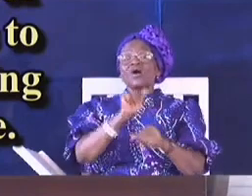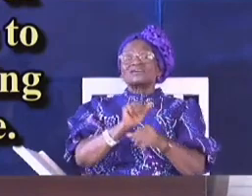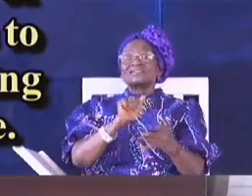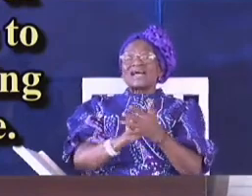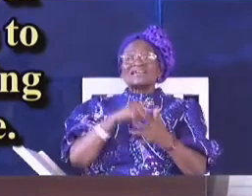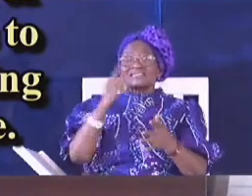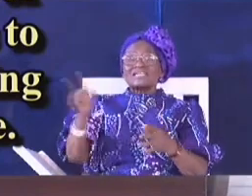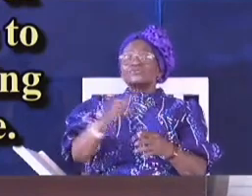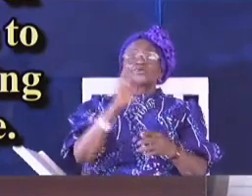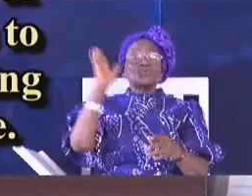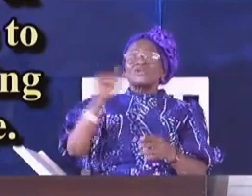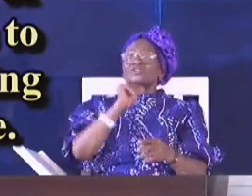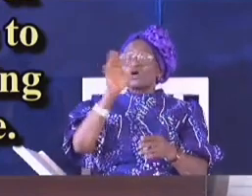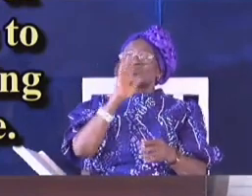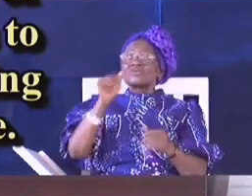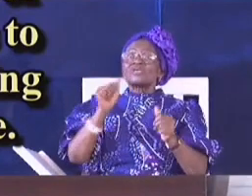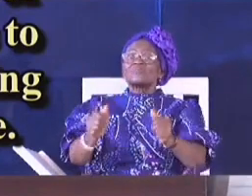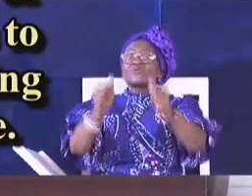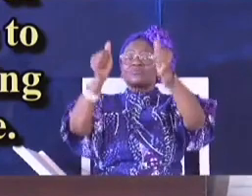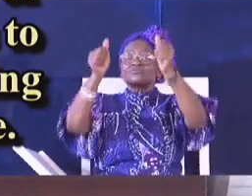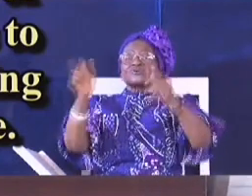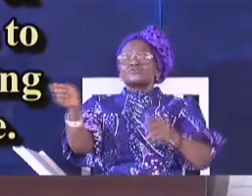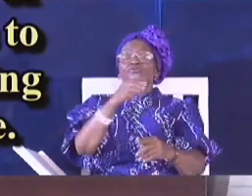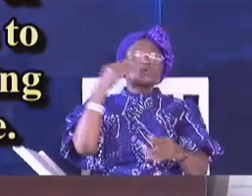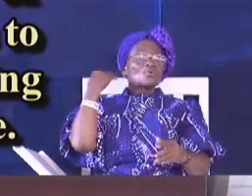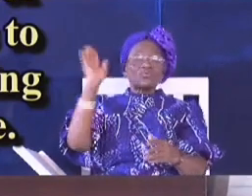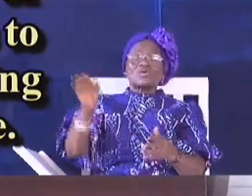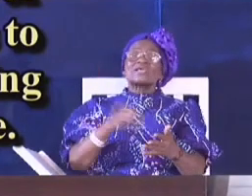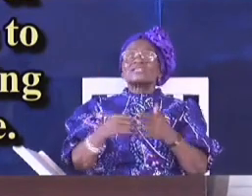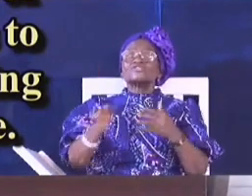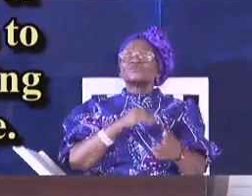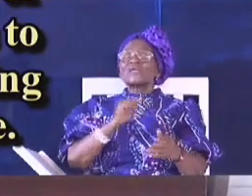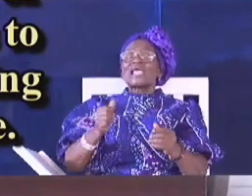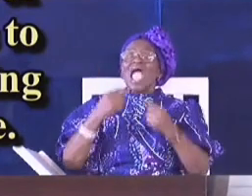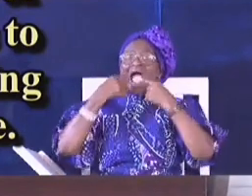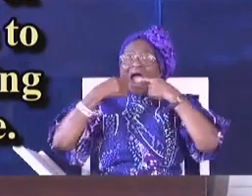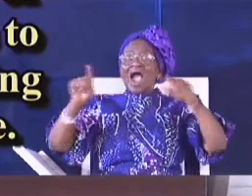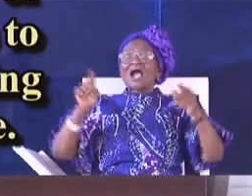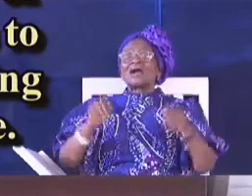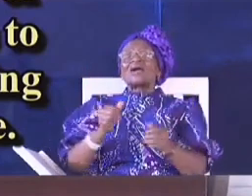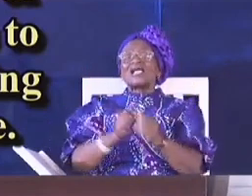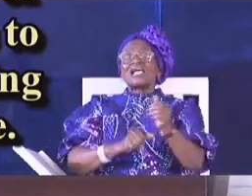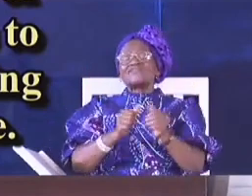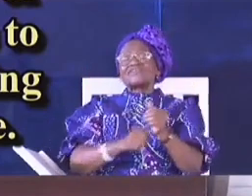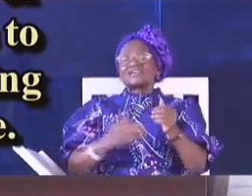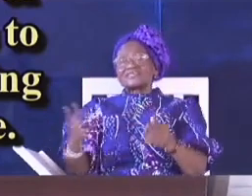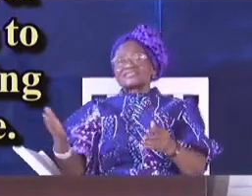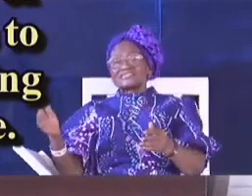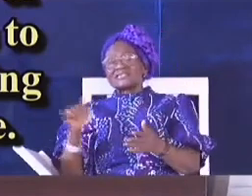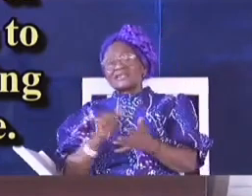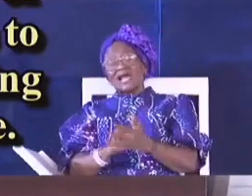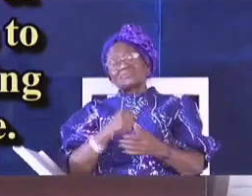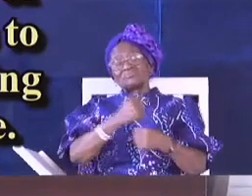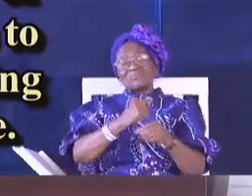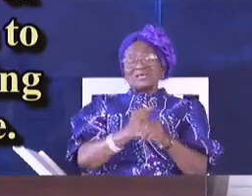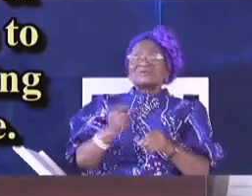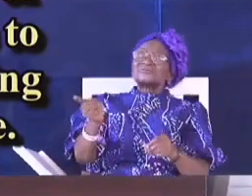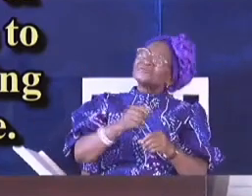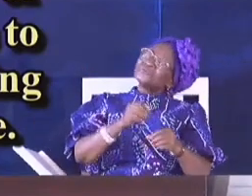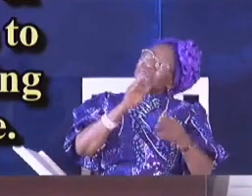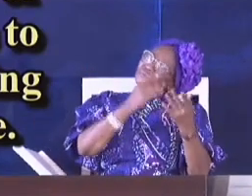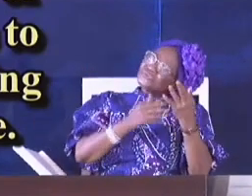you are going to issue a decree. Everything that is causing you anxiety or